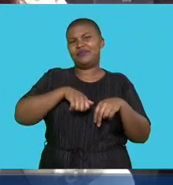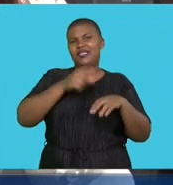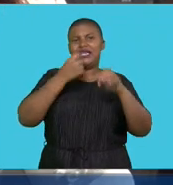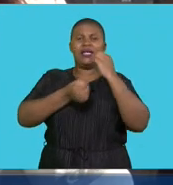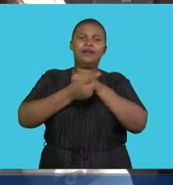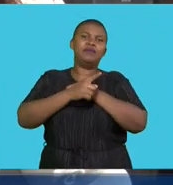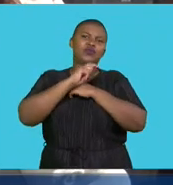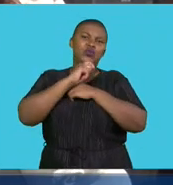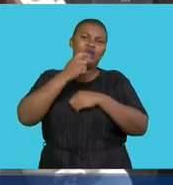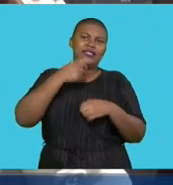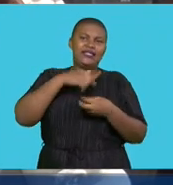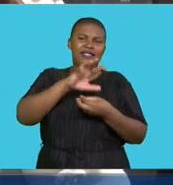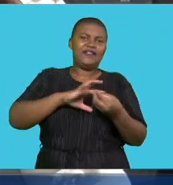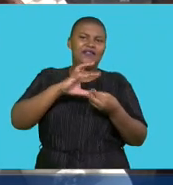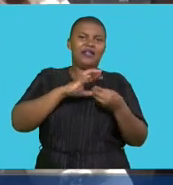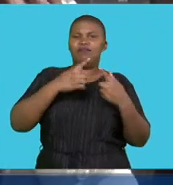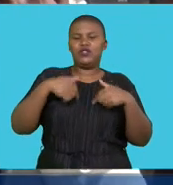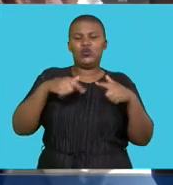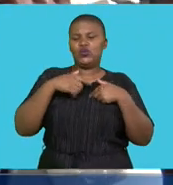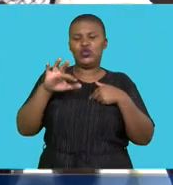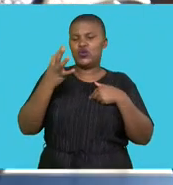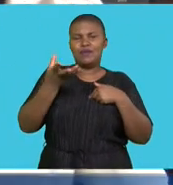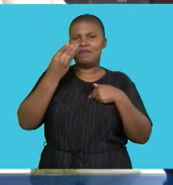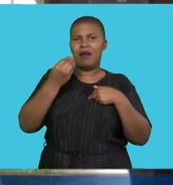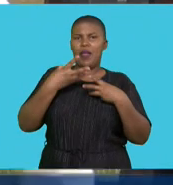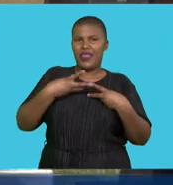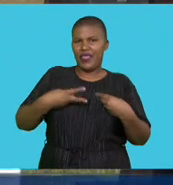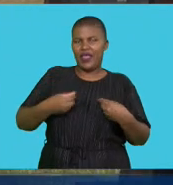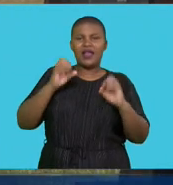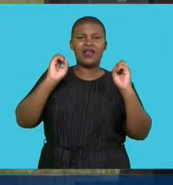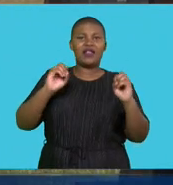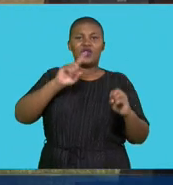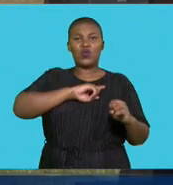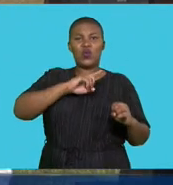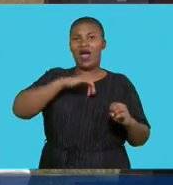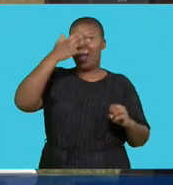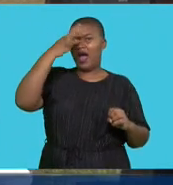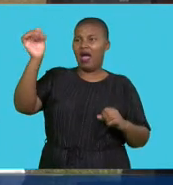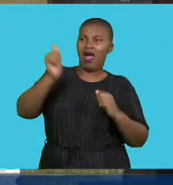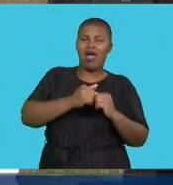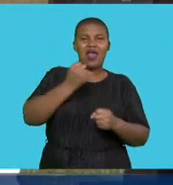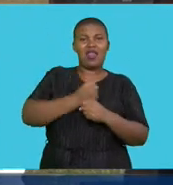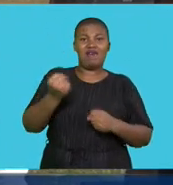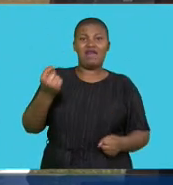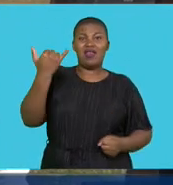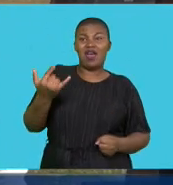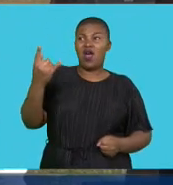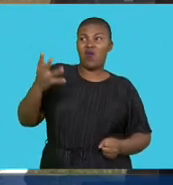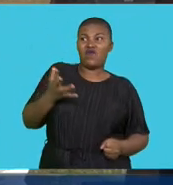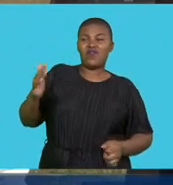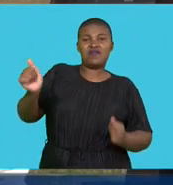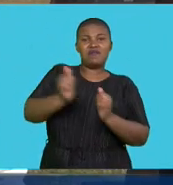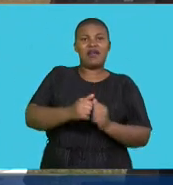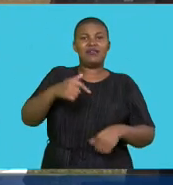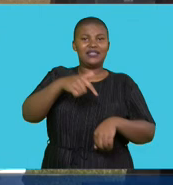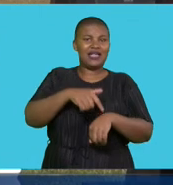whereby as a family we are not getting a closure because the government is so far away from us. They only came around now because I